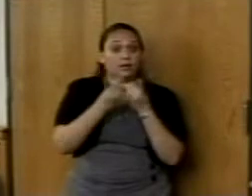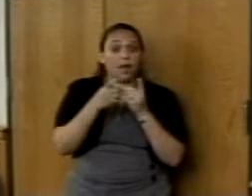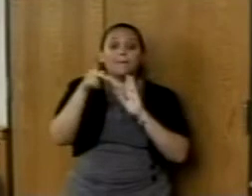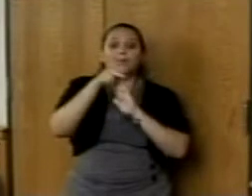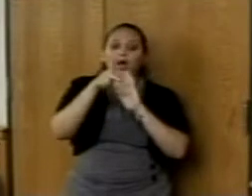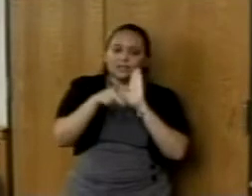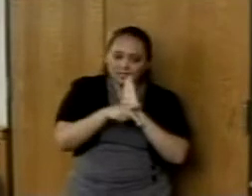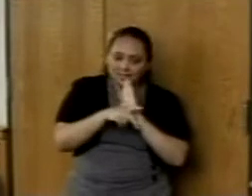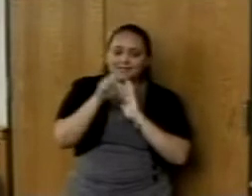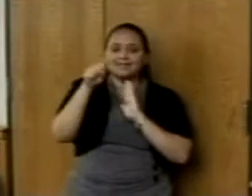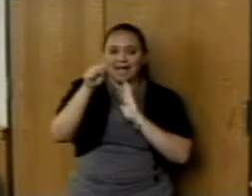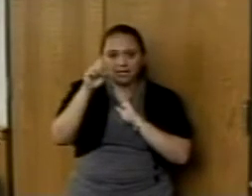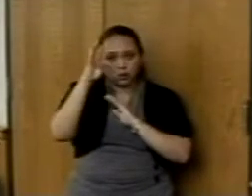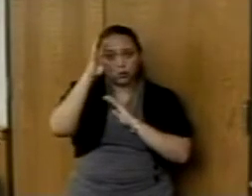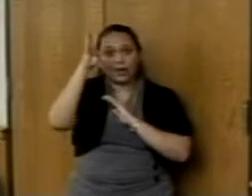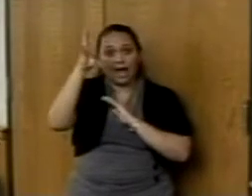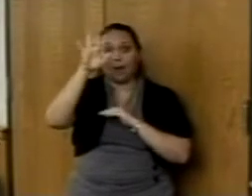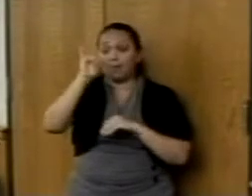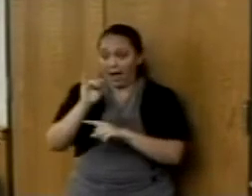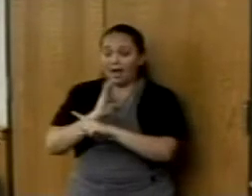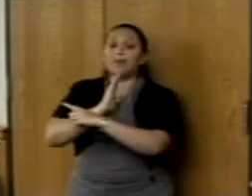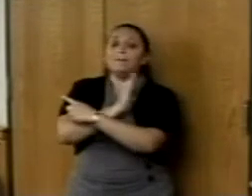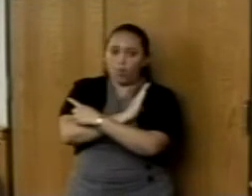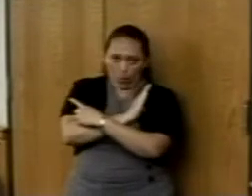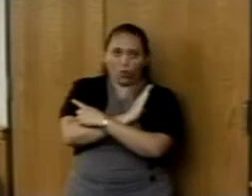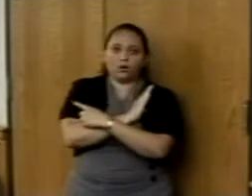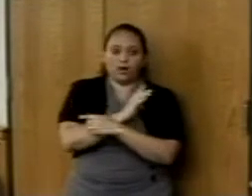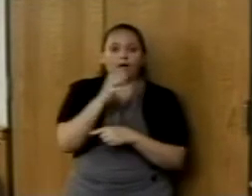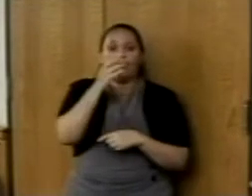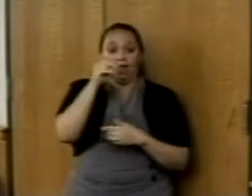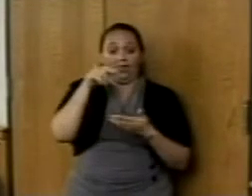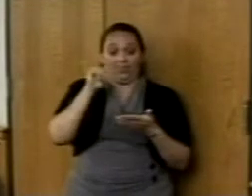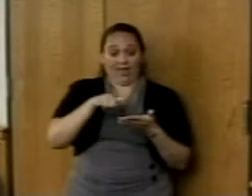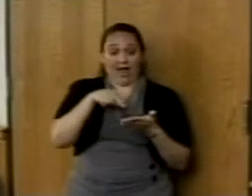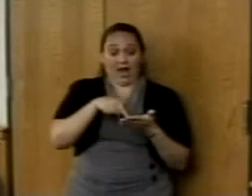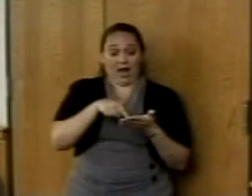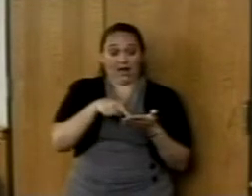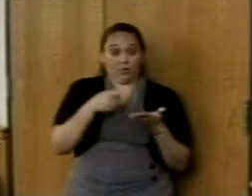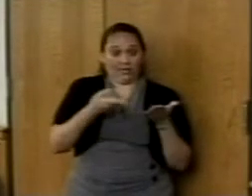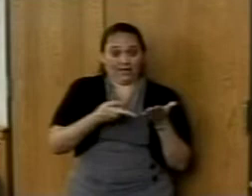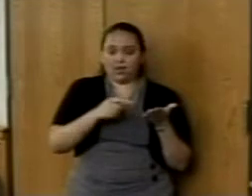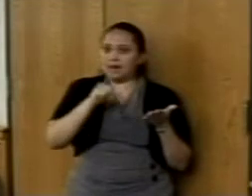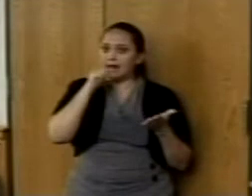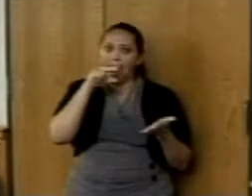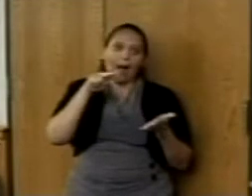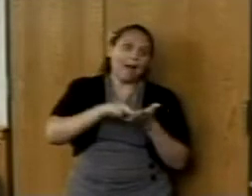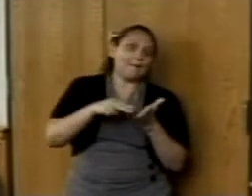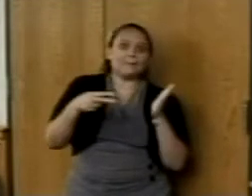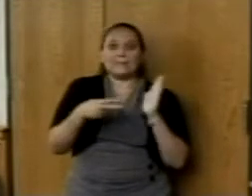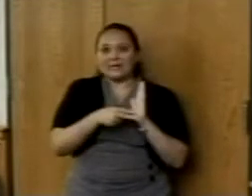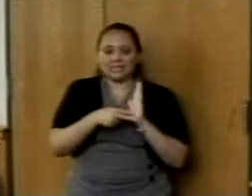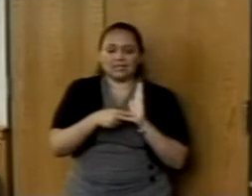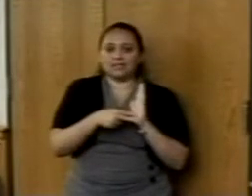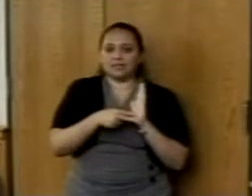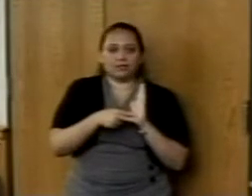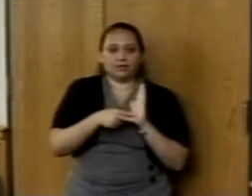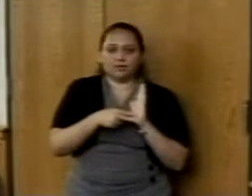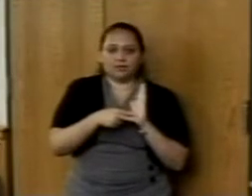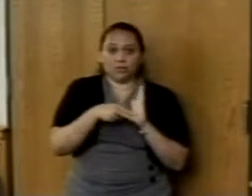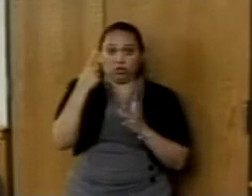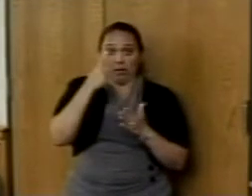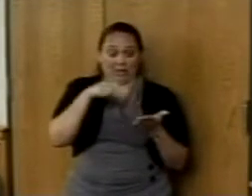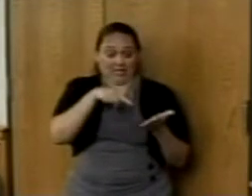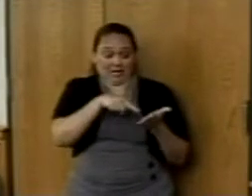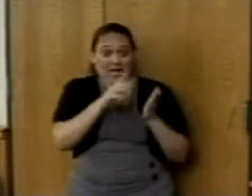policy, yes, is created by this board, and that in there, what was in there doesn't mean that